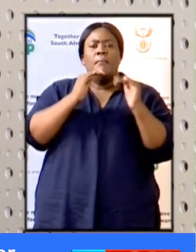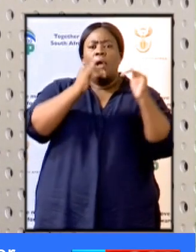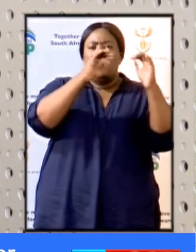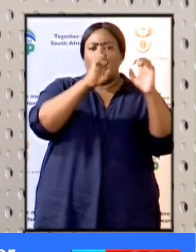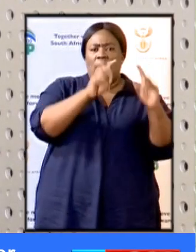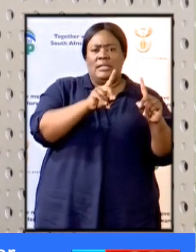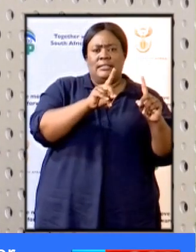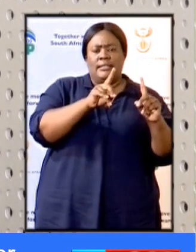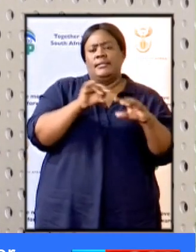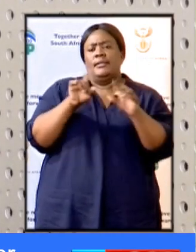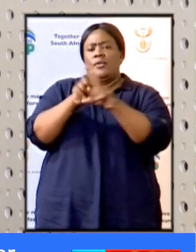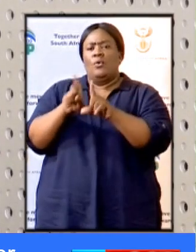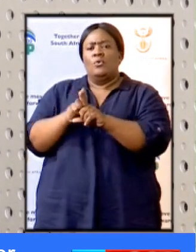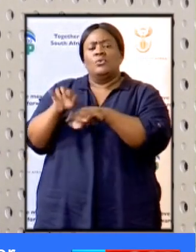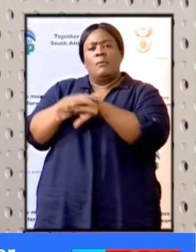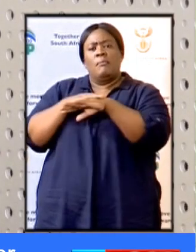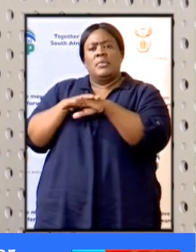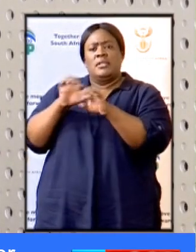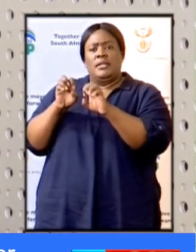the context of